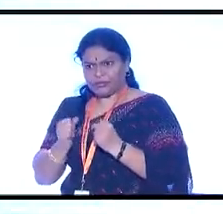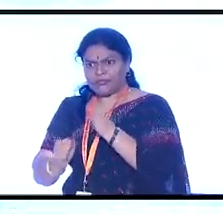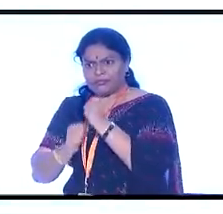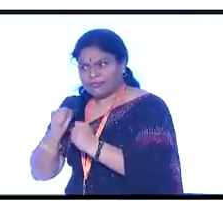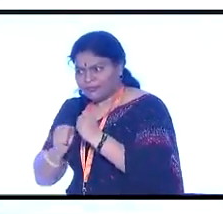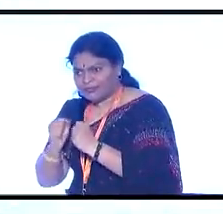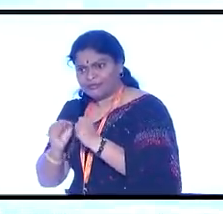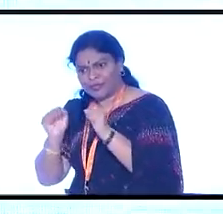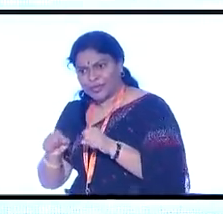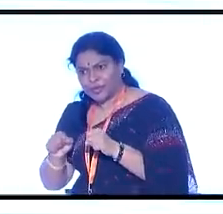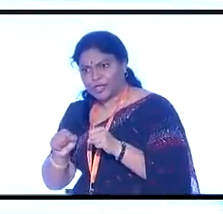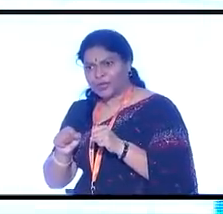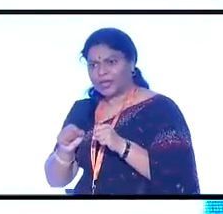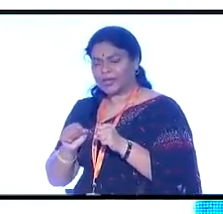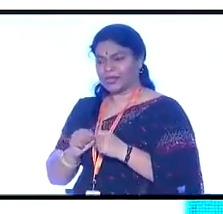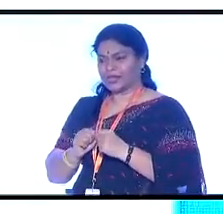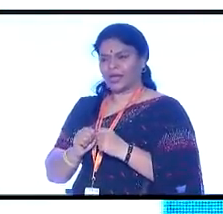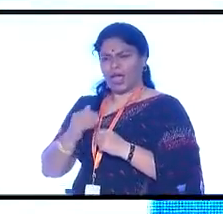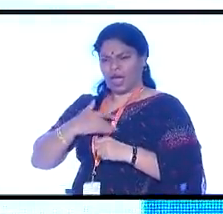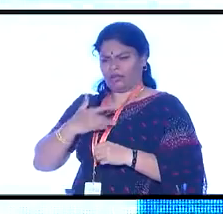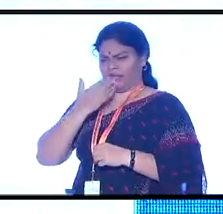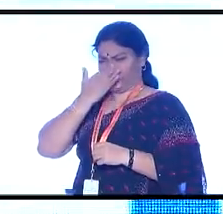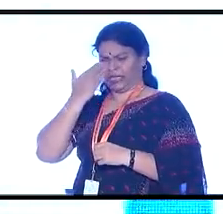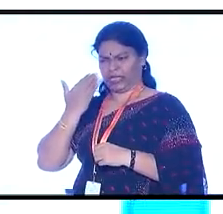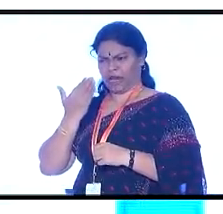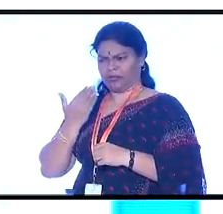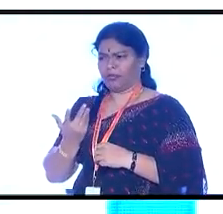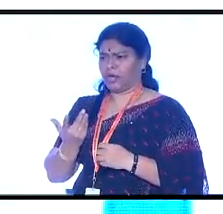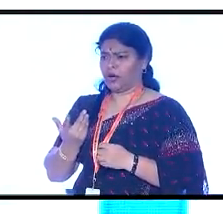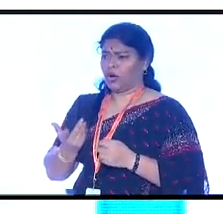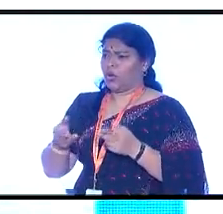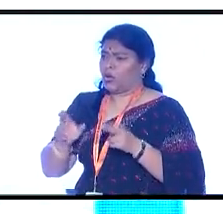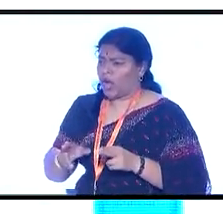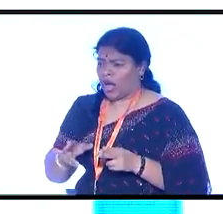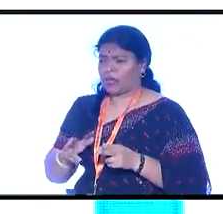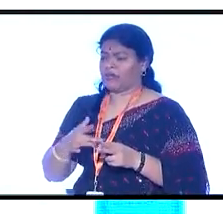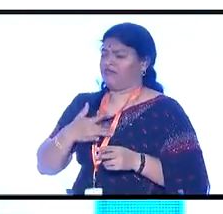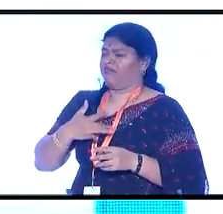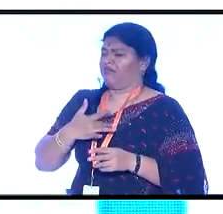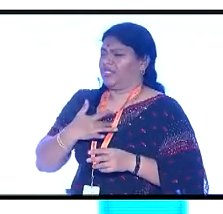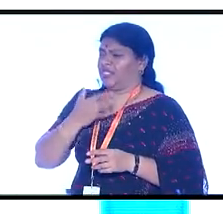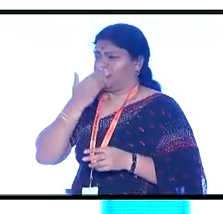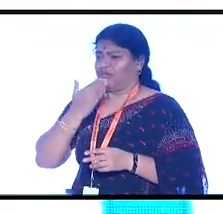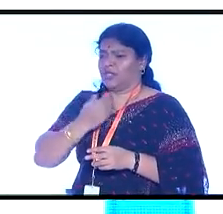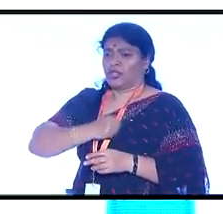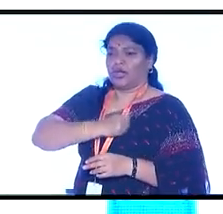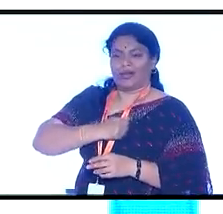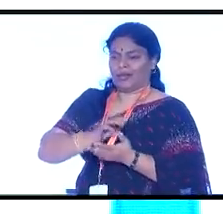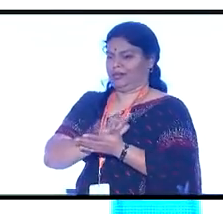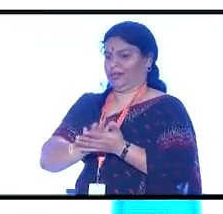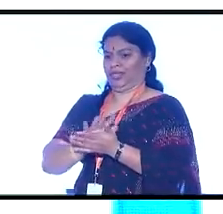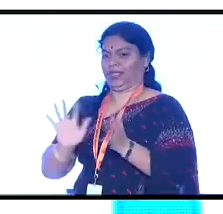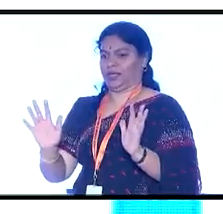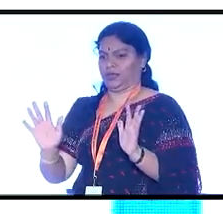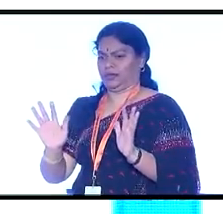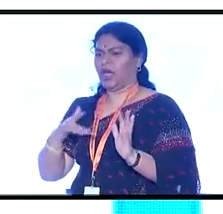think about it as being ashamed. I don't think about it as something that I need to be apologetic about. I almost feel